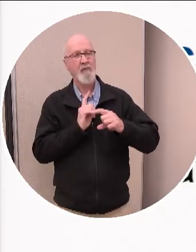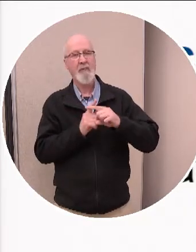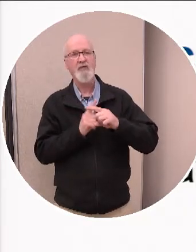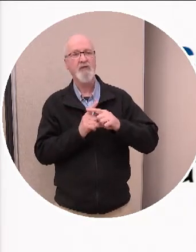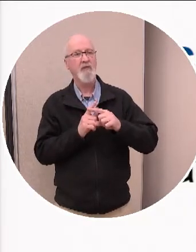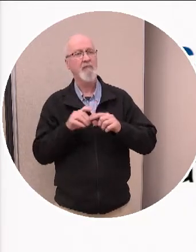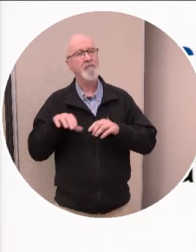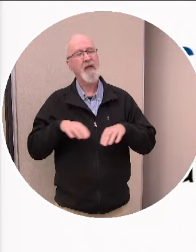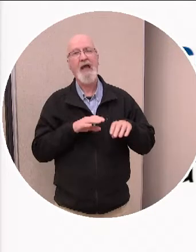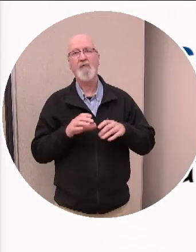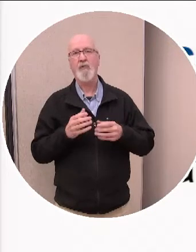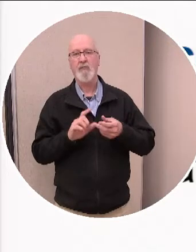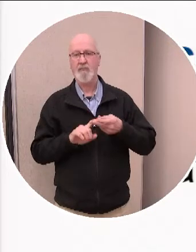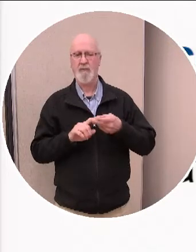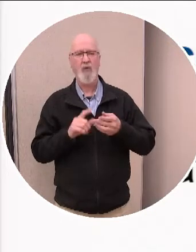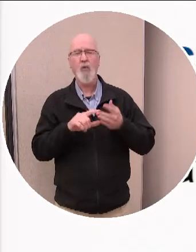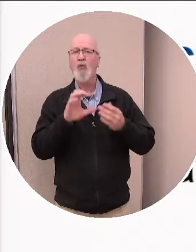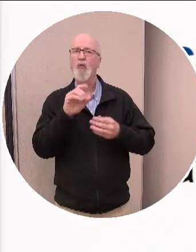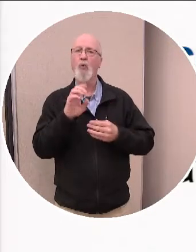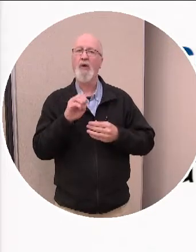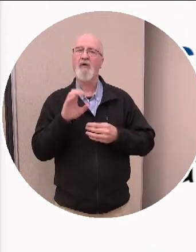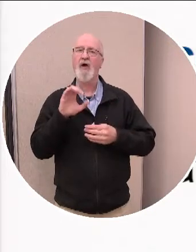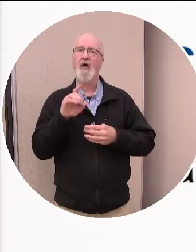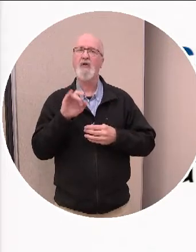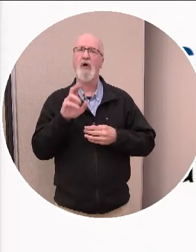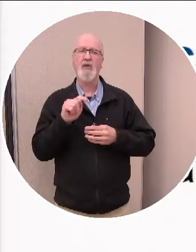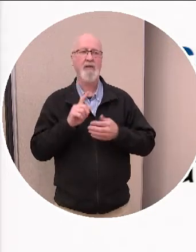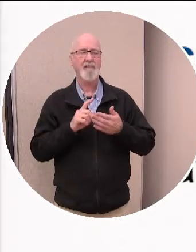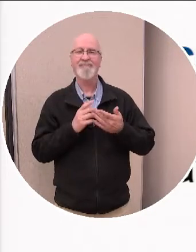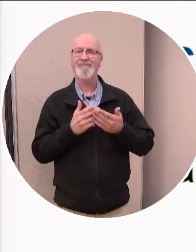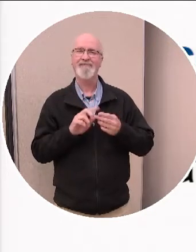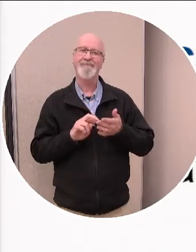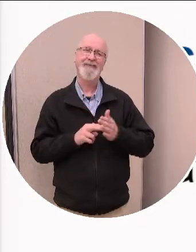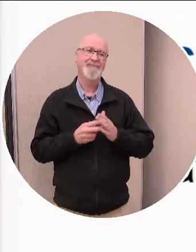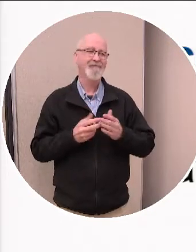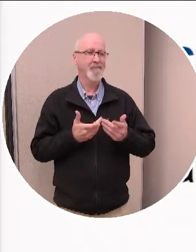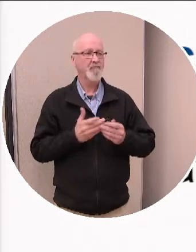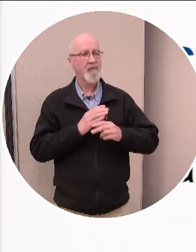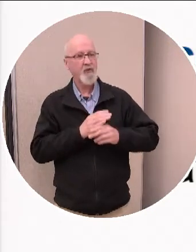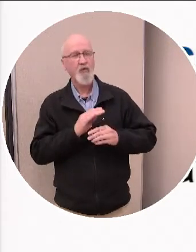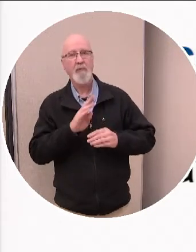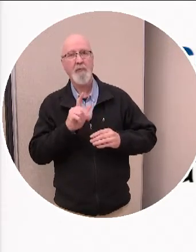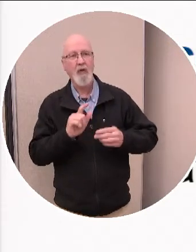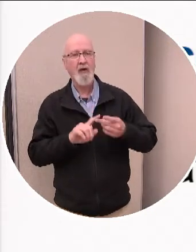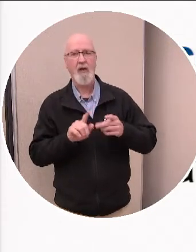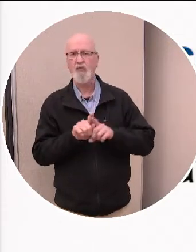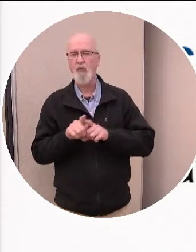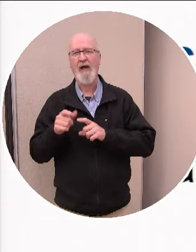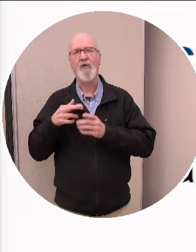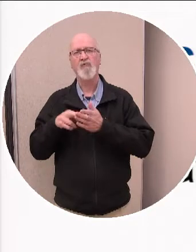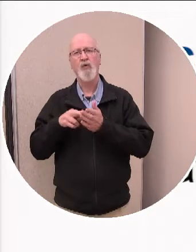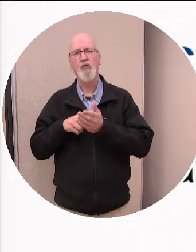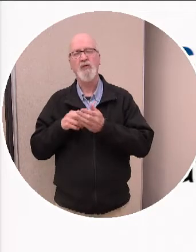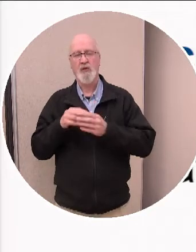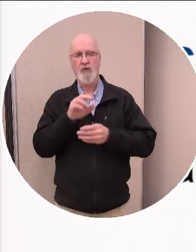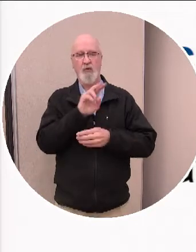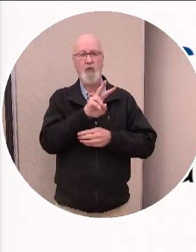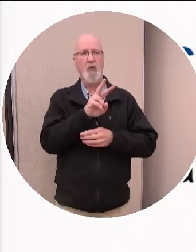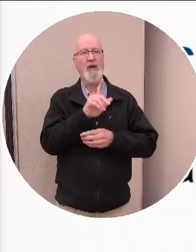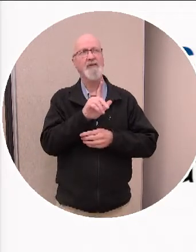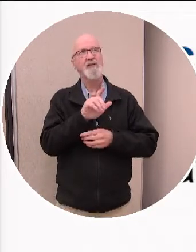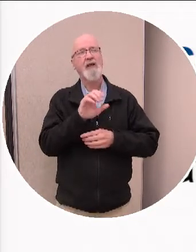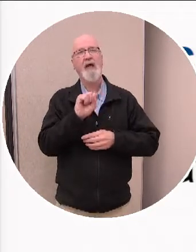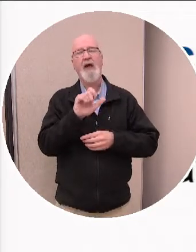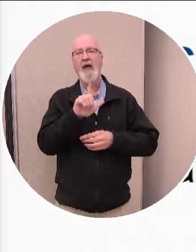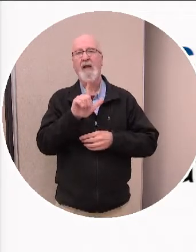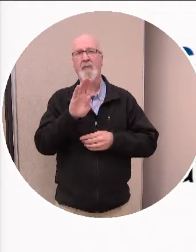supports, codes of conduct, a bullying intervention protocol, as well as guidelines for 2S LGBTQ